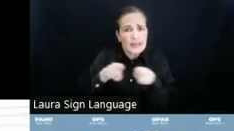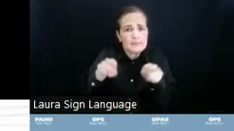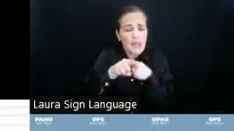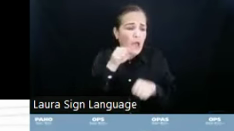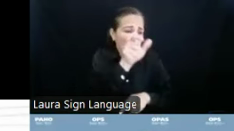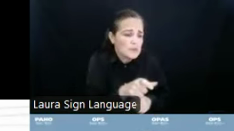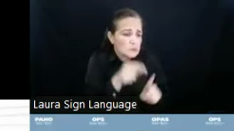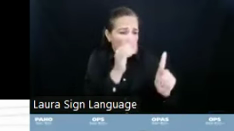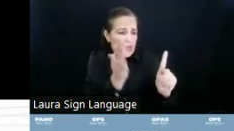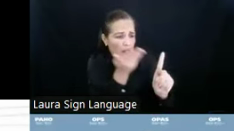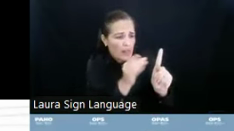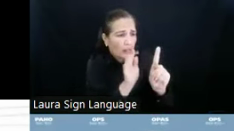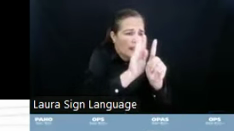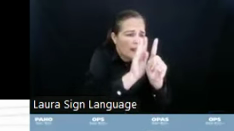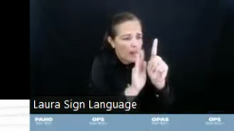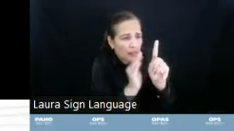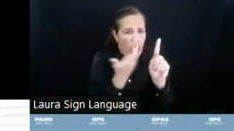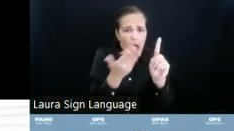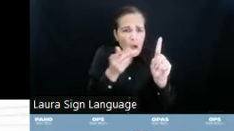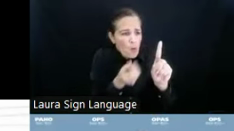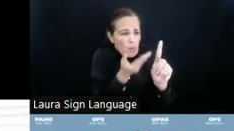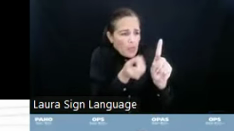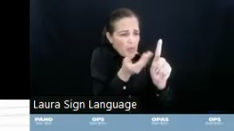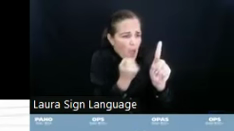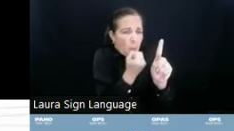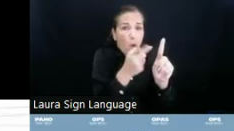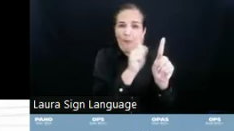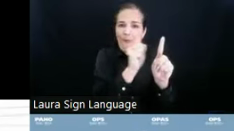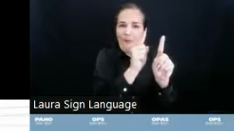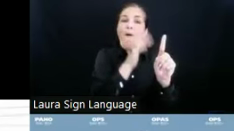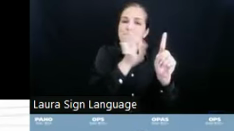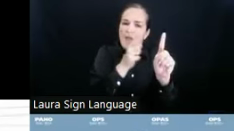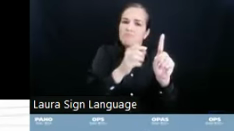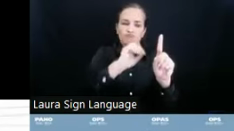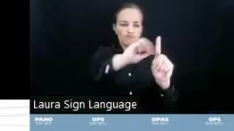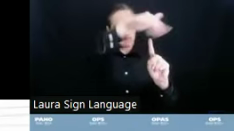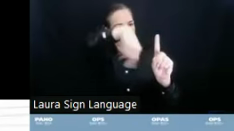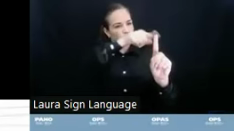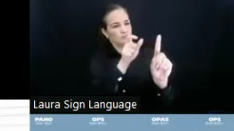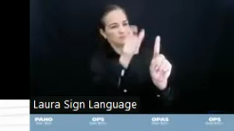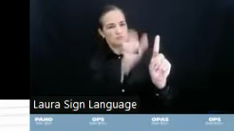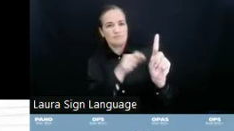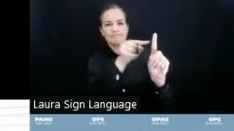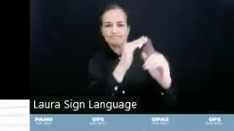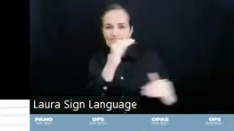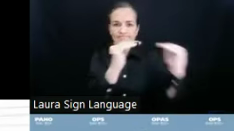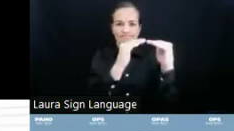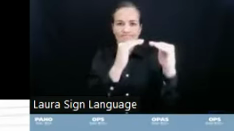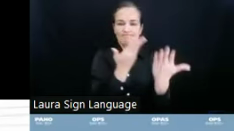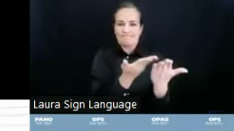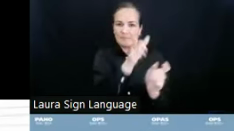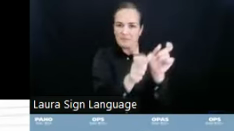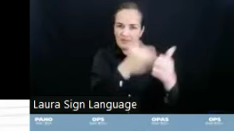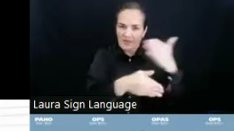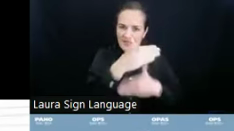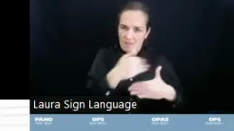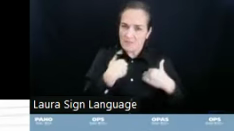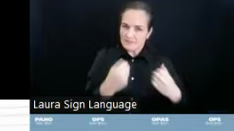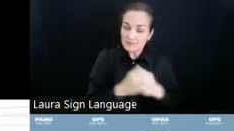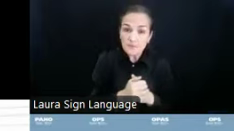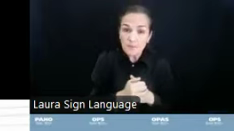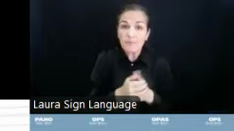pura, mindset. una It's not progresión, un only apoyo a rehabilitation un and modelo, a support una visión equipment, de equidad en it's salud. equity in health. También queremos